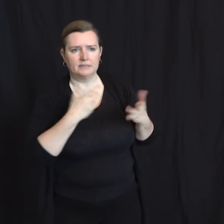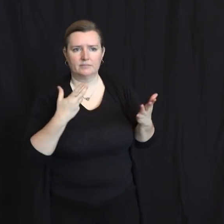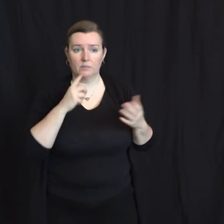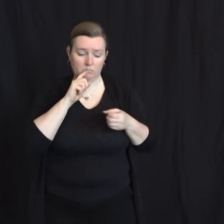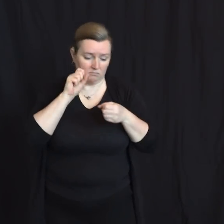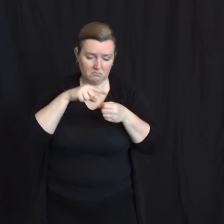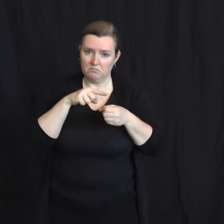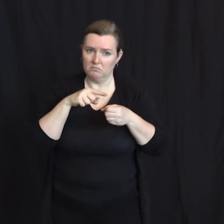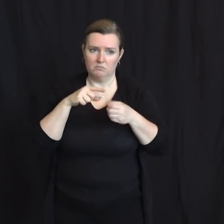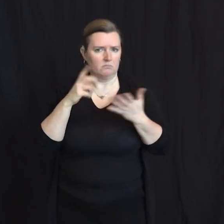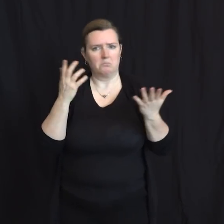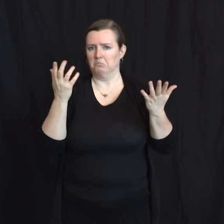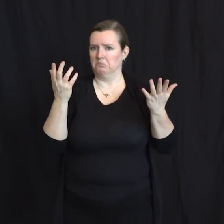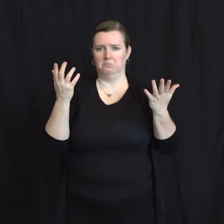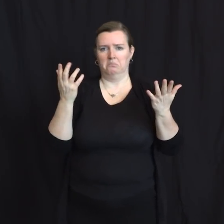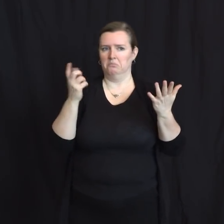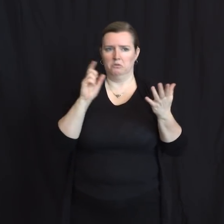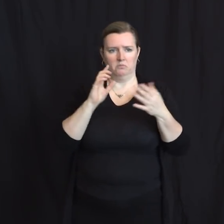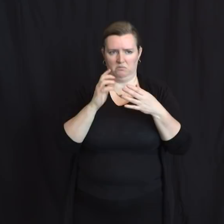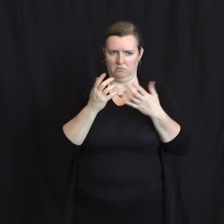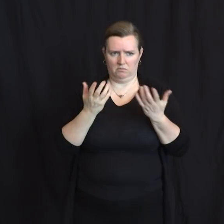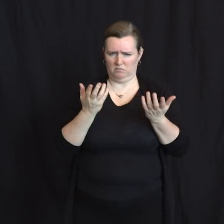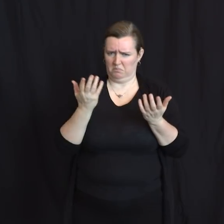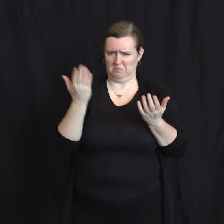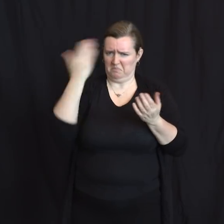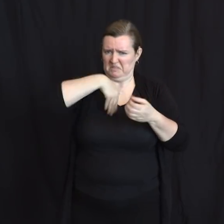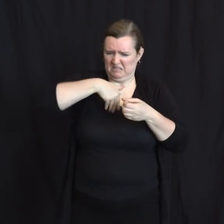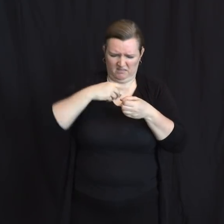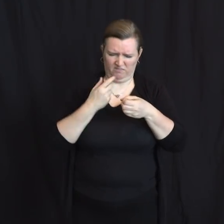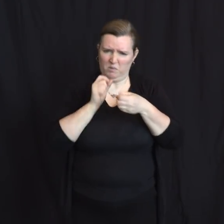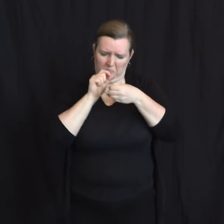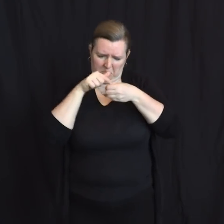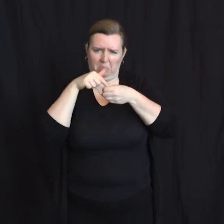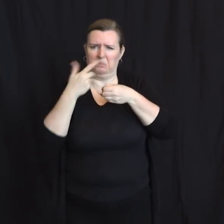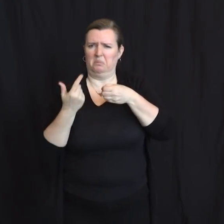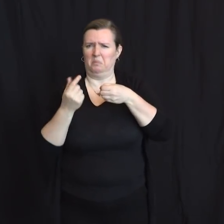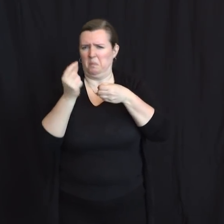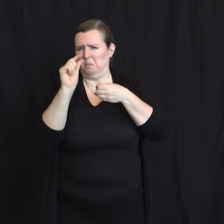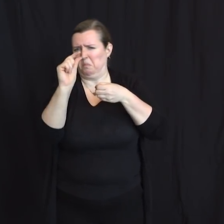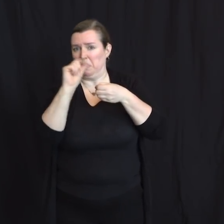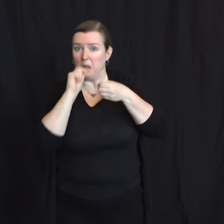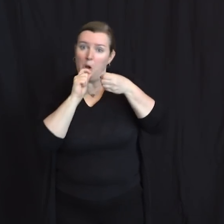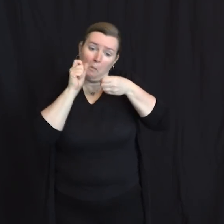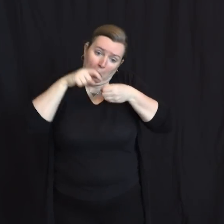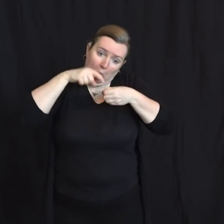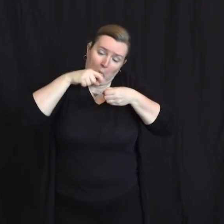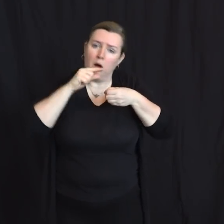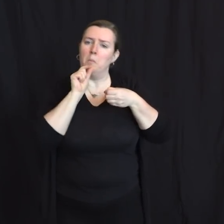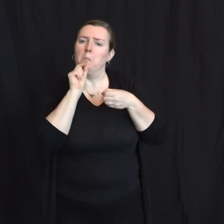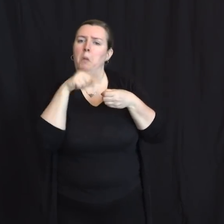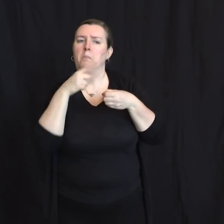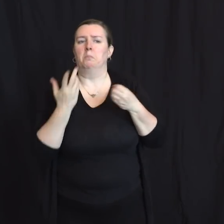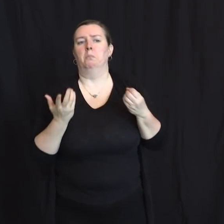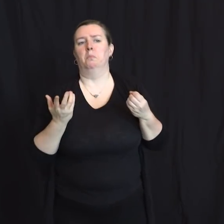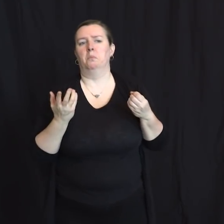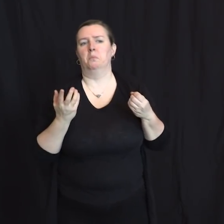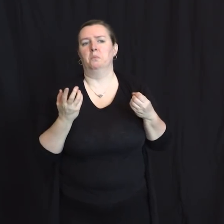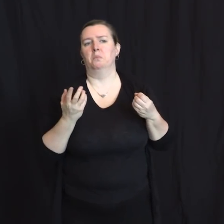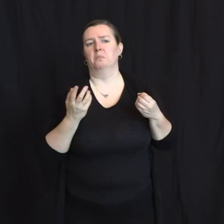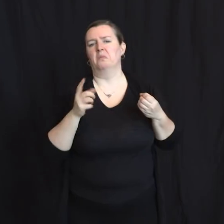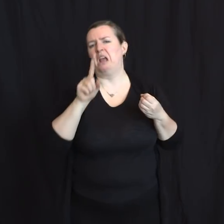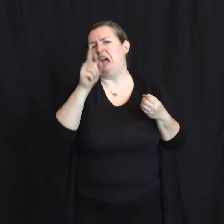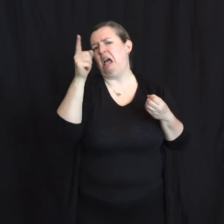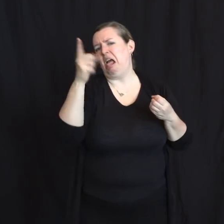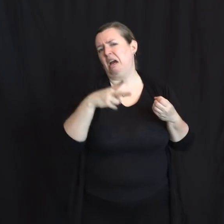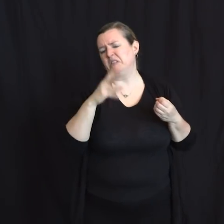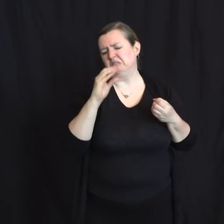is half a cc of saliva, spit into a cup, special cup, but spit into a cup. And